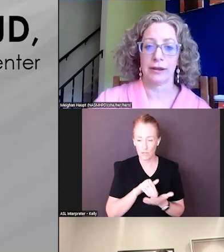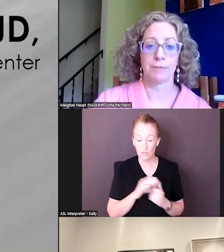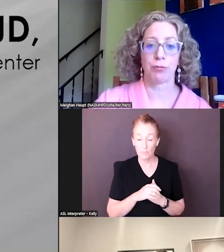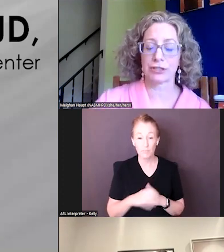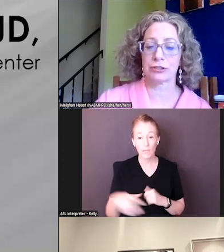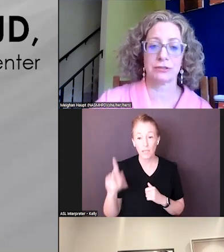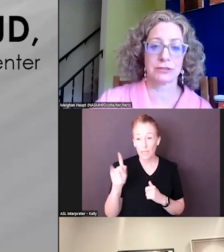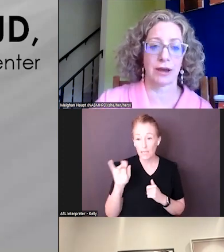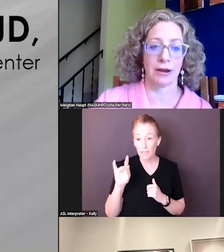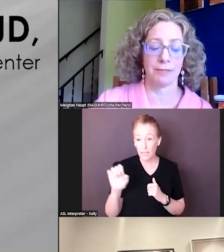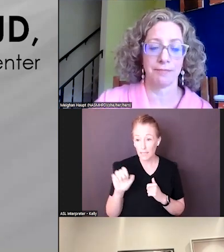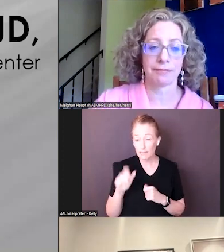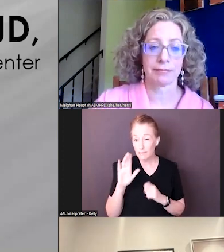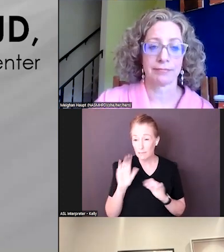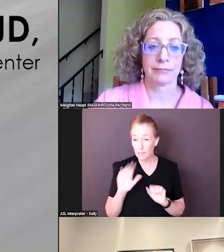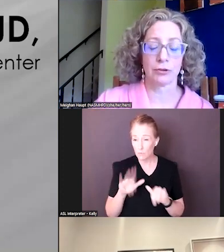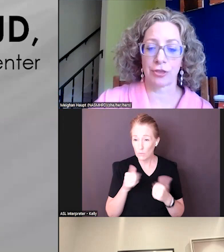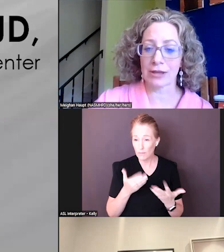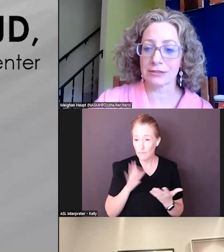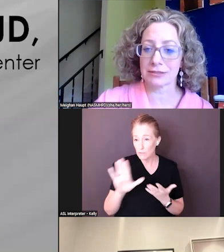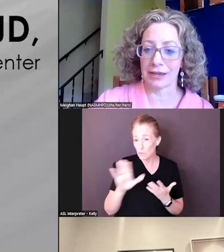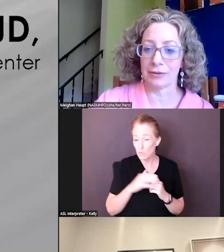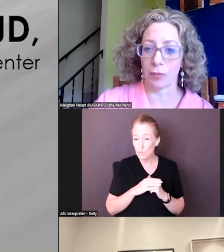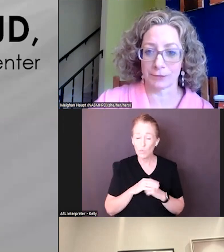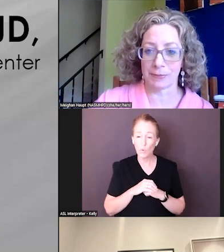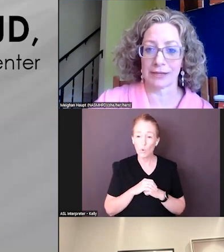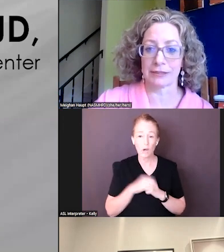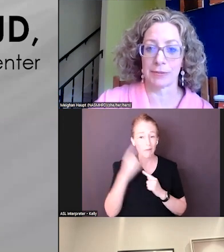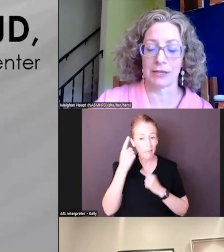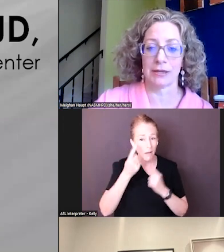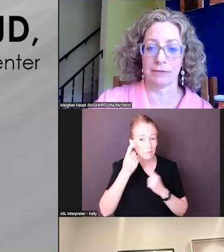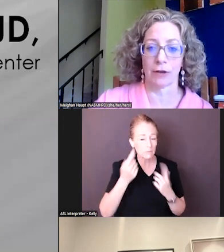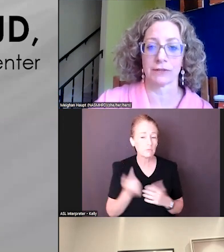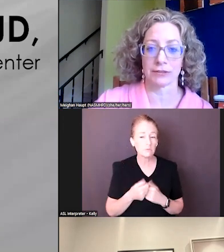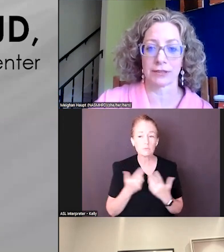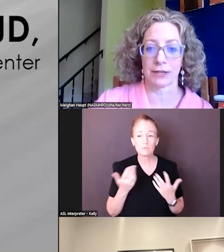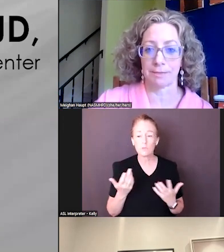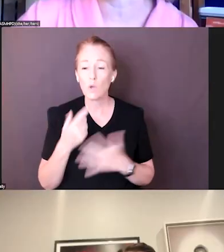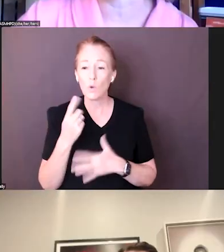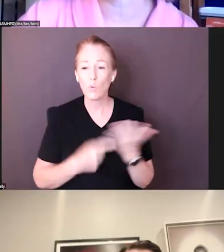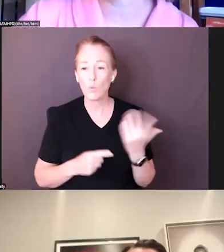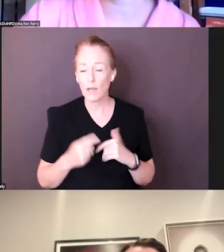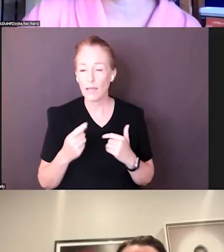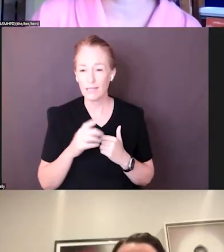your impressions, your thoughts, and what it's been like to be involved in the study.